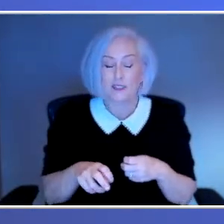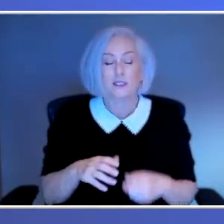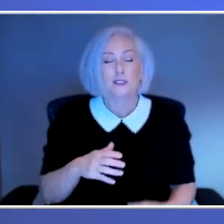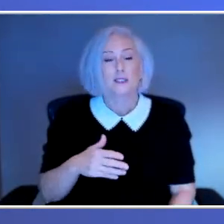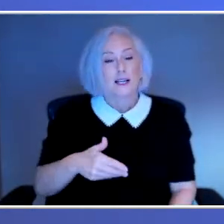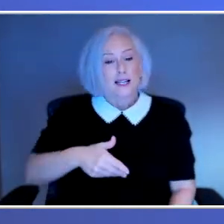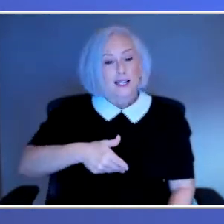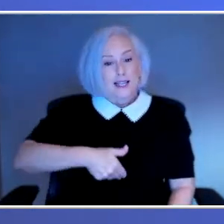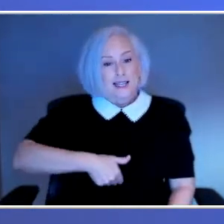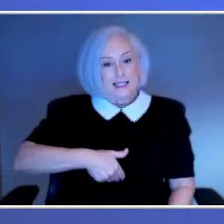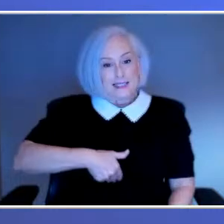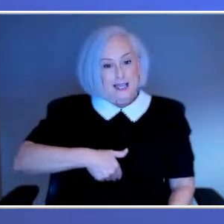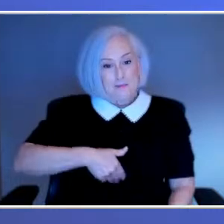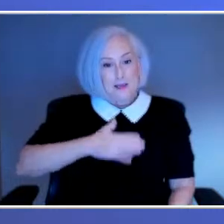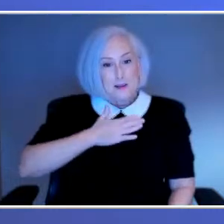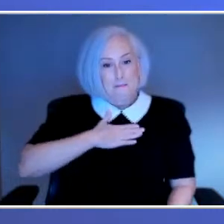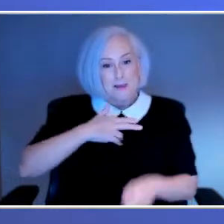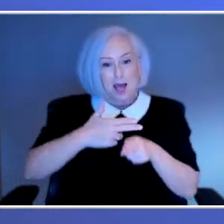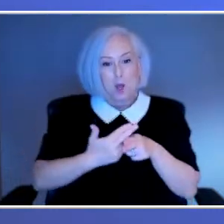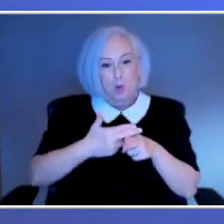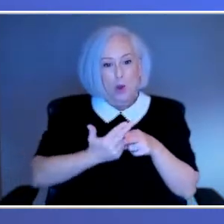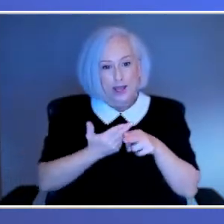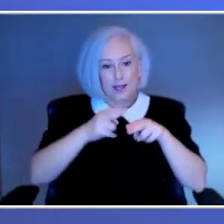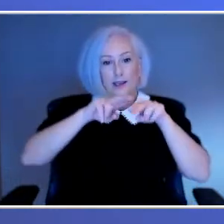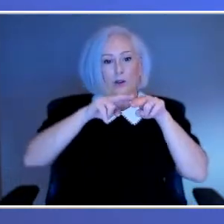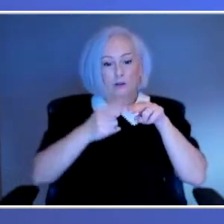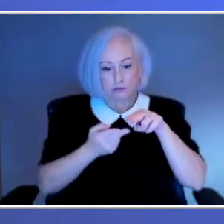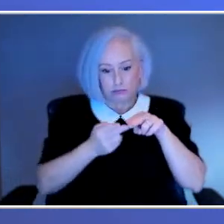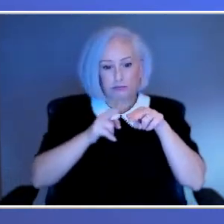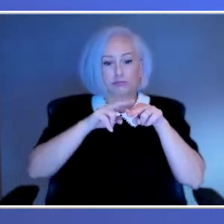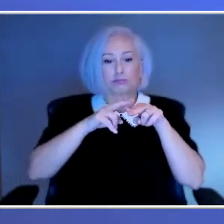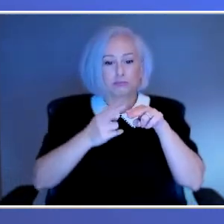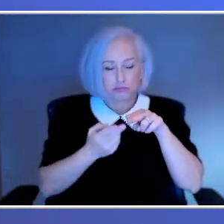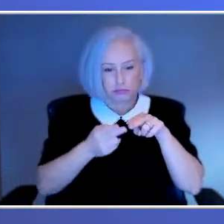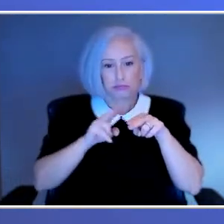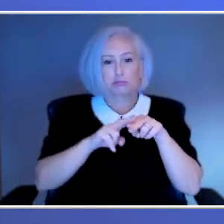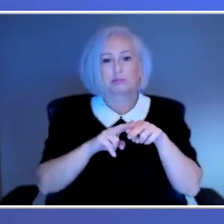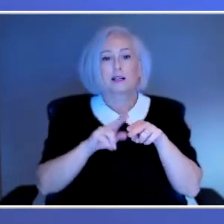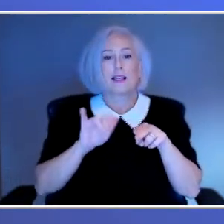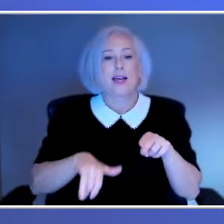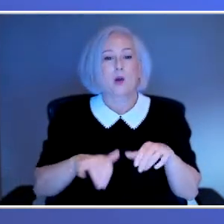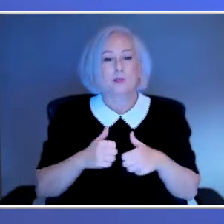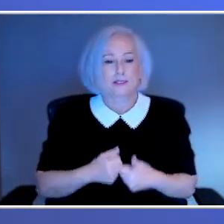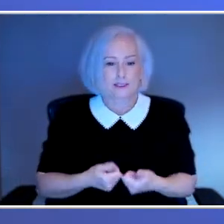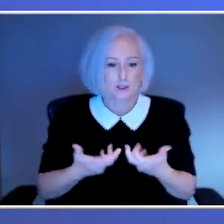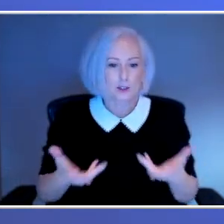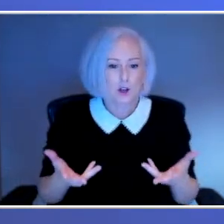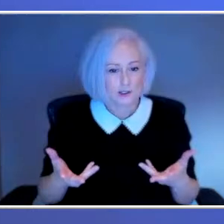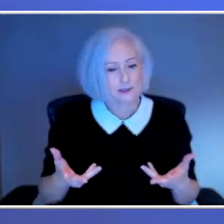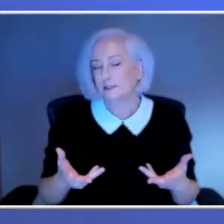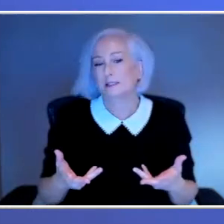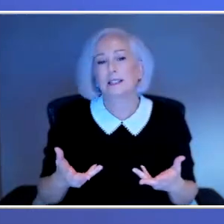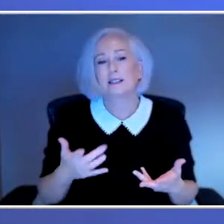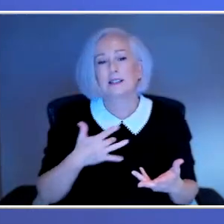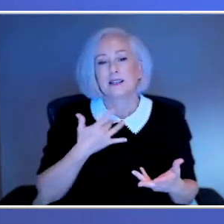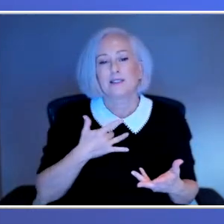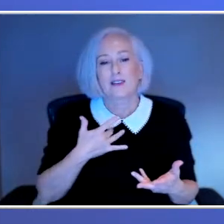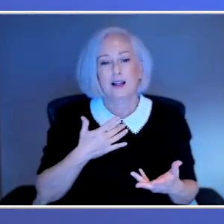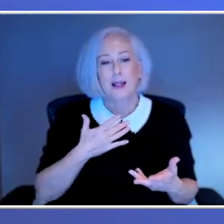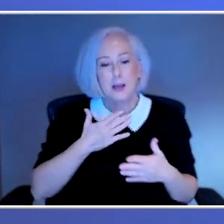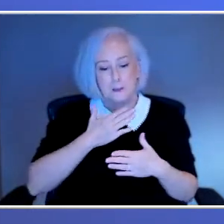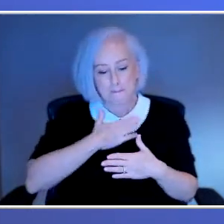up and down, that I felt like it took a lot for me, as in I felt like my body,